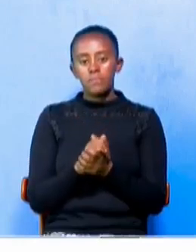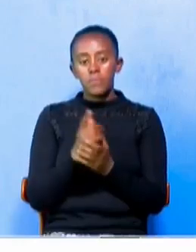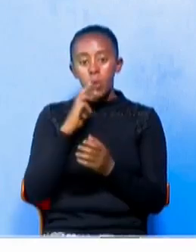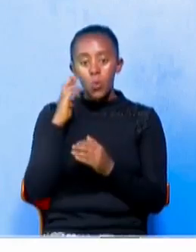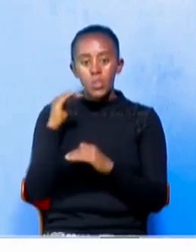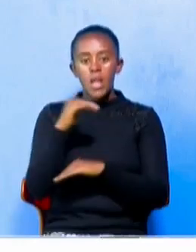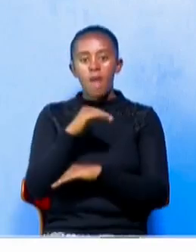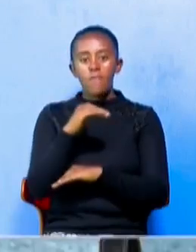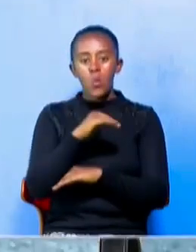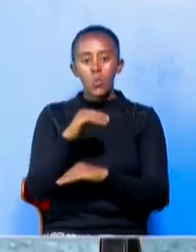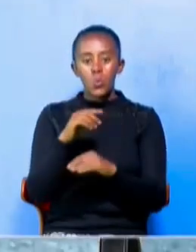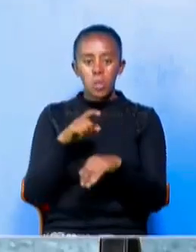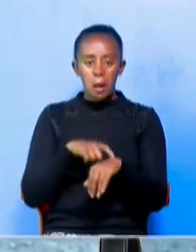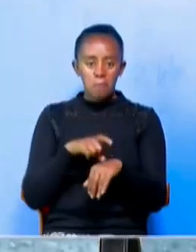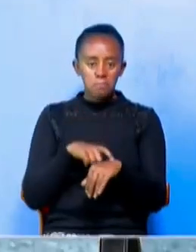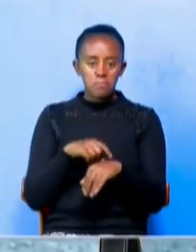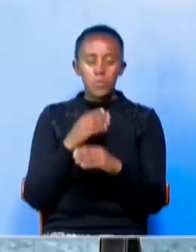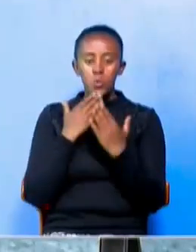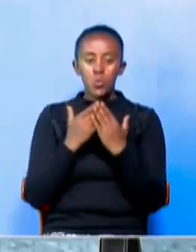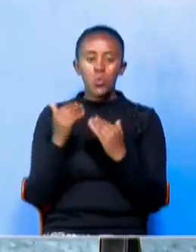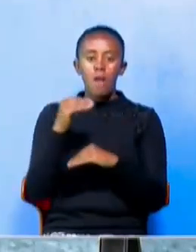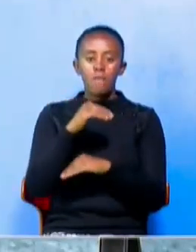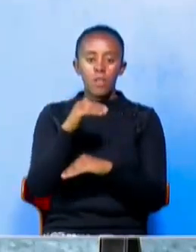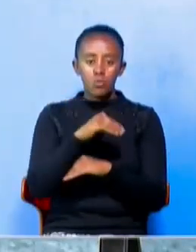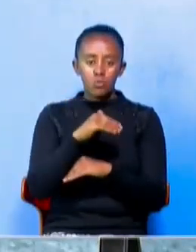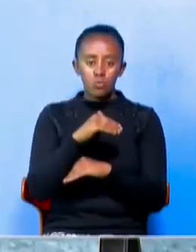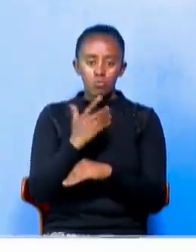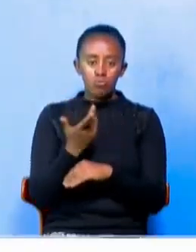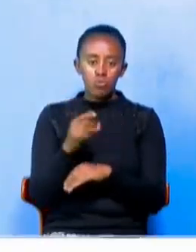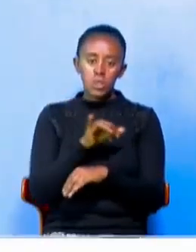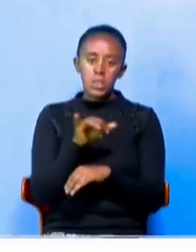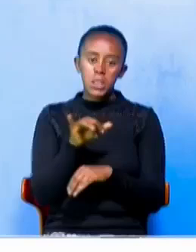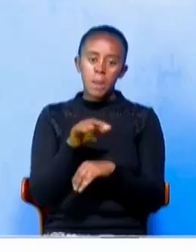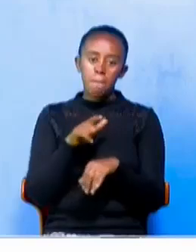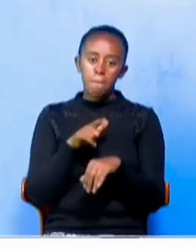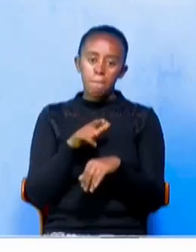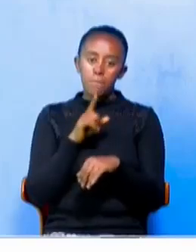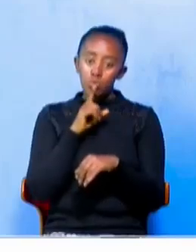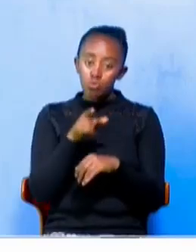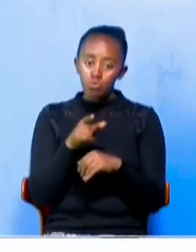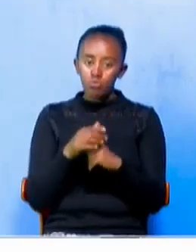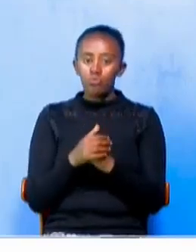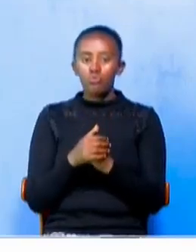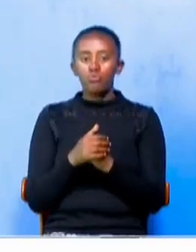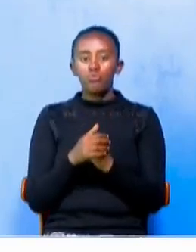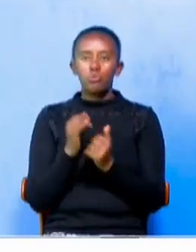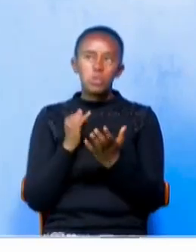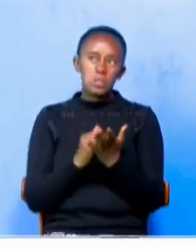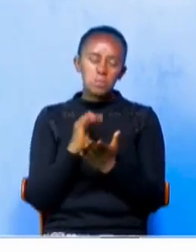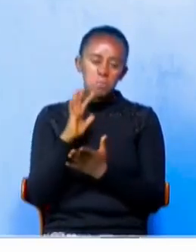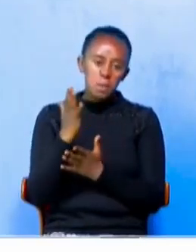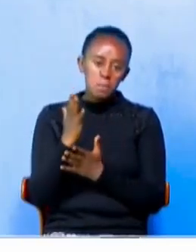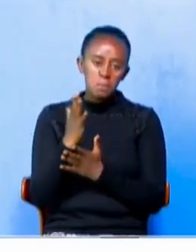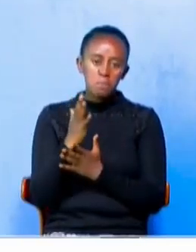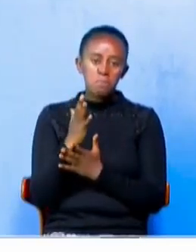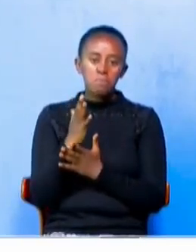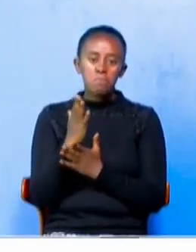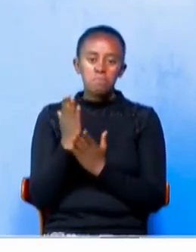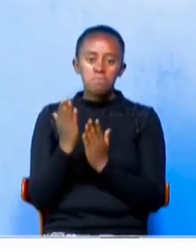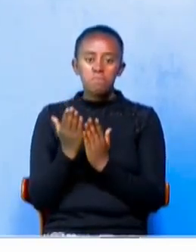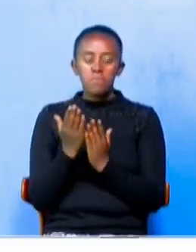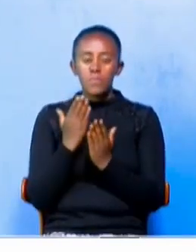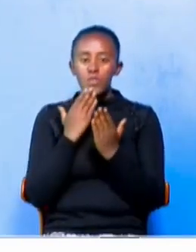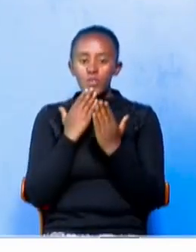time, good afternoon. Same is true. It's maybe night time,